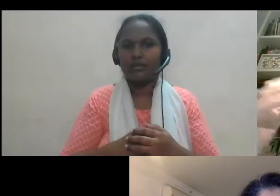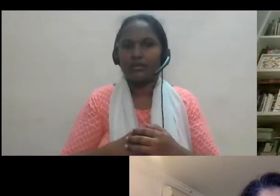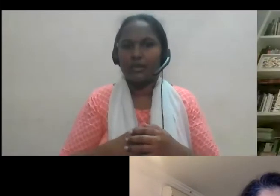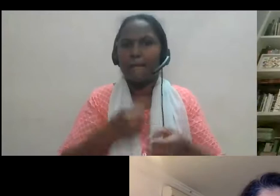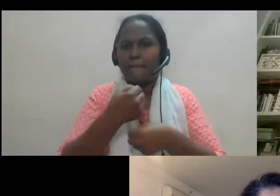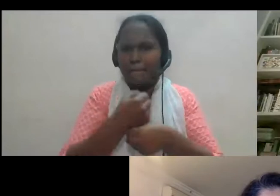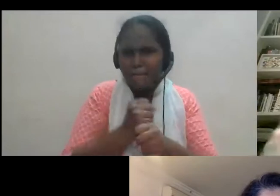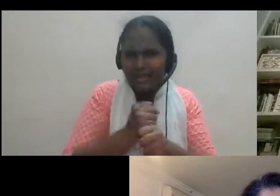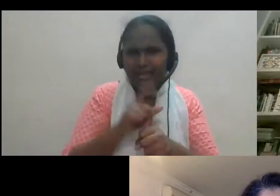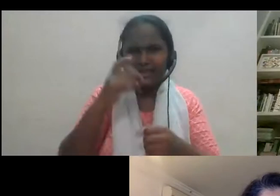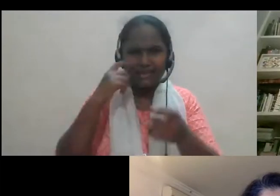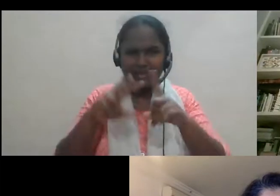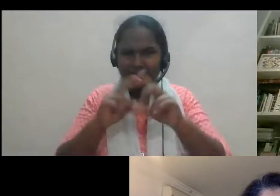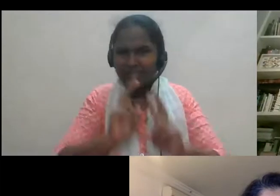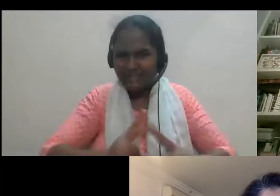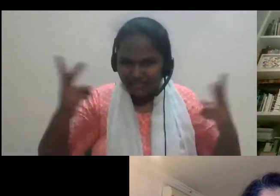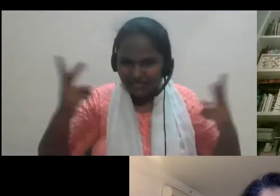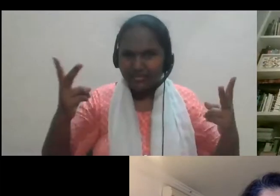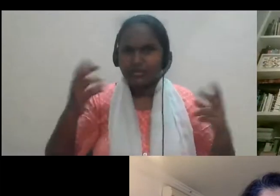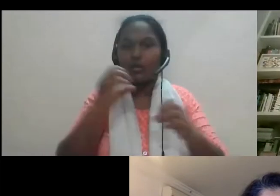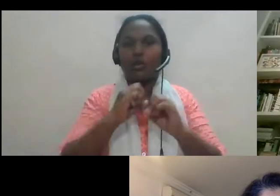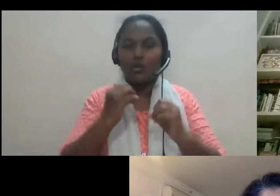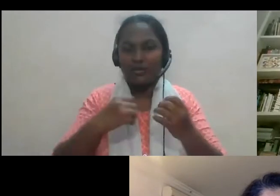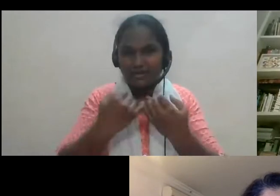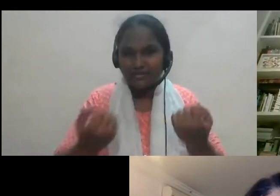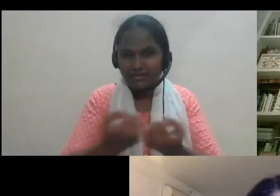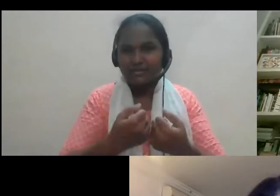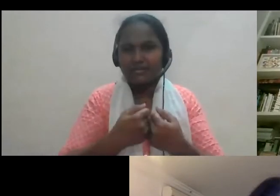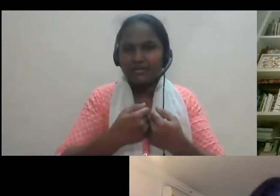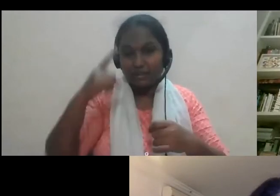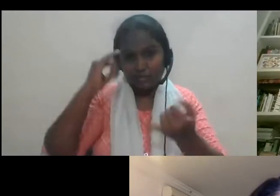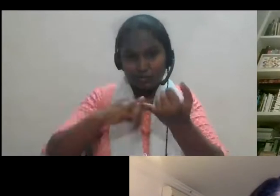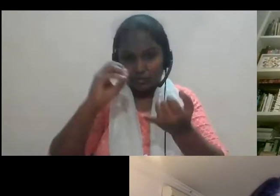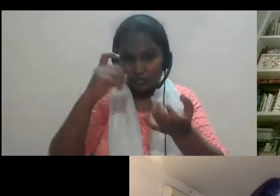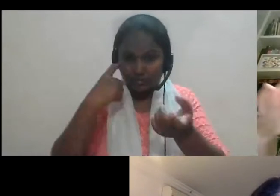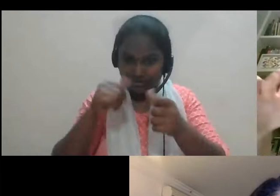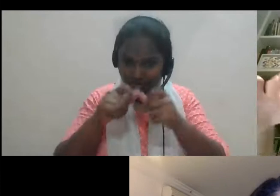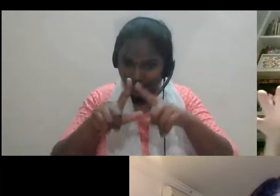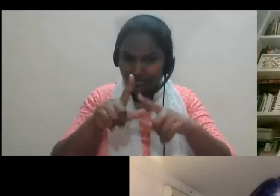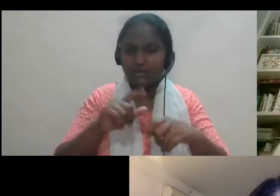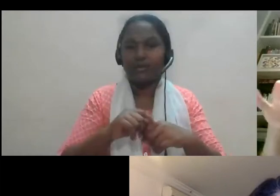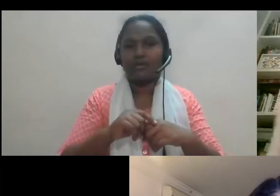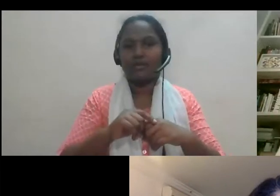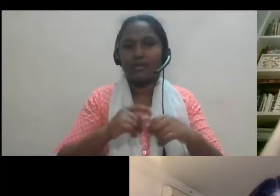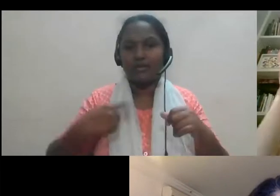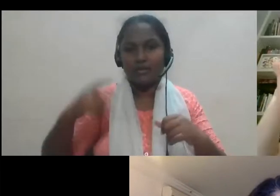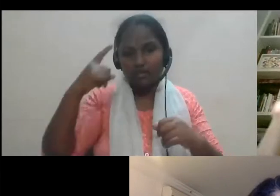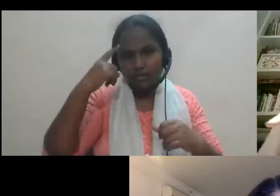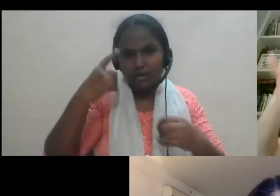make alliances with different organizations in society that allow us